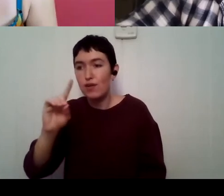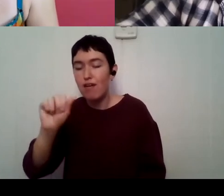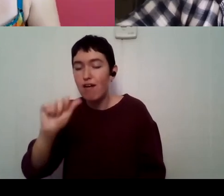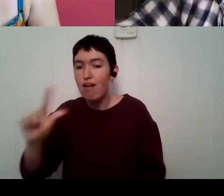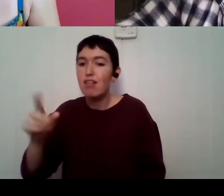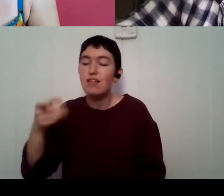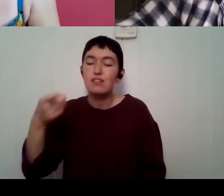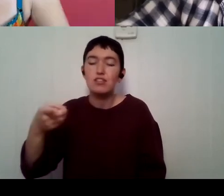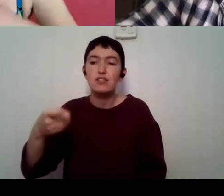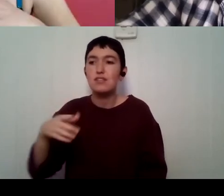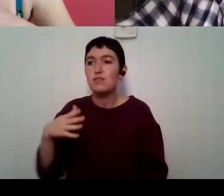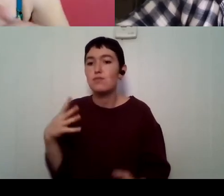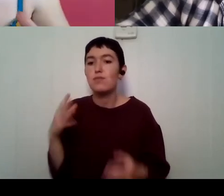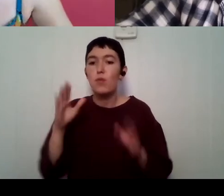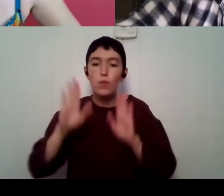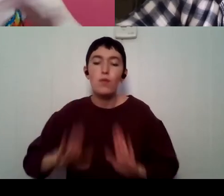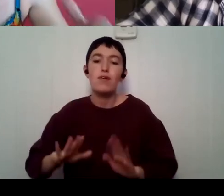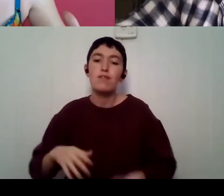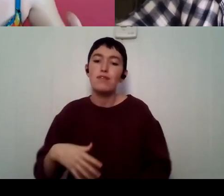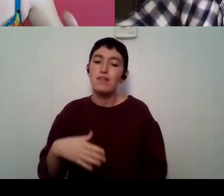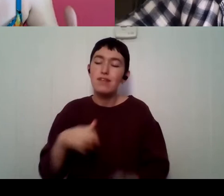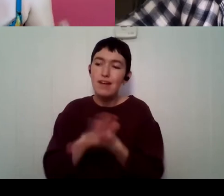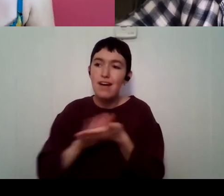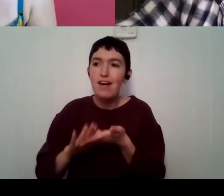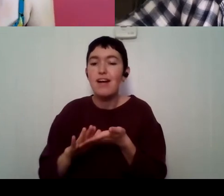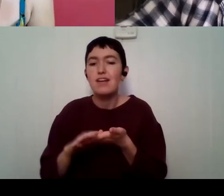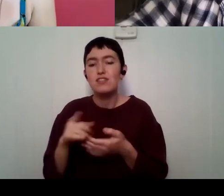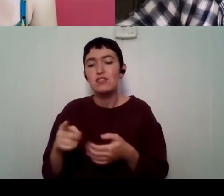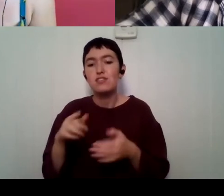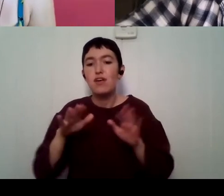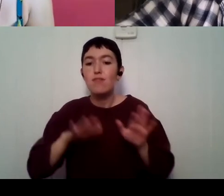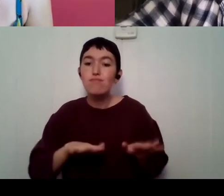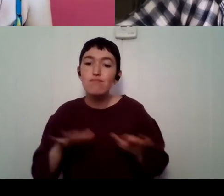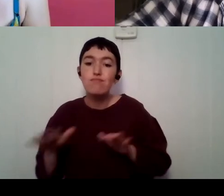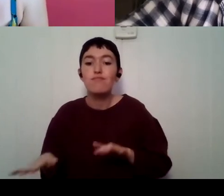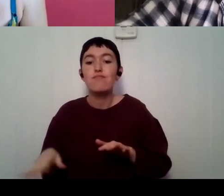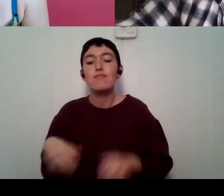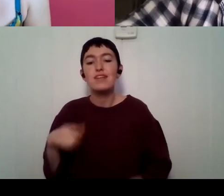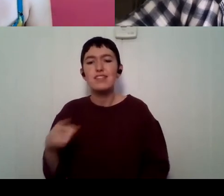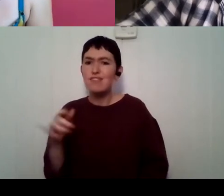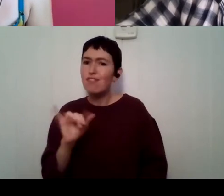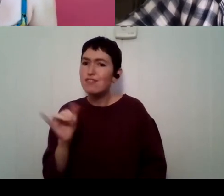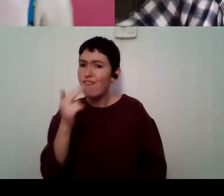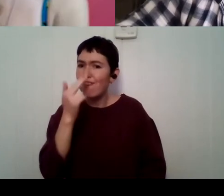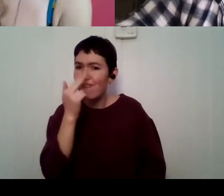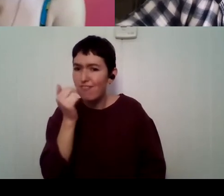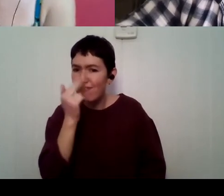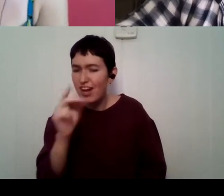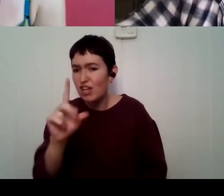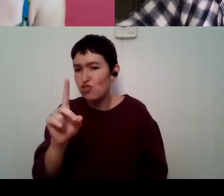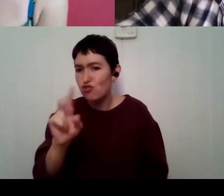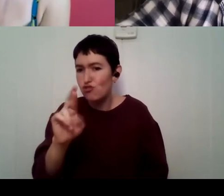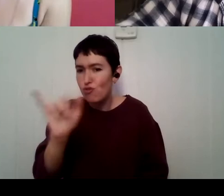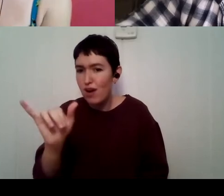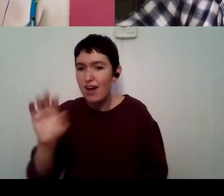kind, there's just a calmness and a tranquility over her, but she also has this very dry wit. She's very funny, so you're just kind of like, oh, that was a